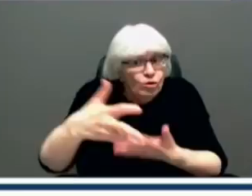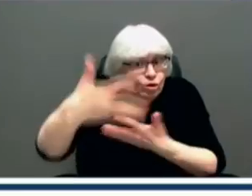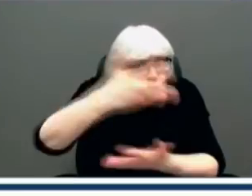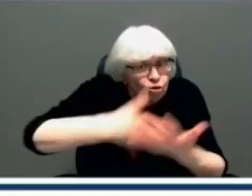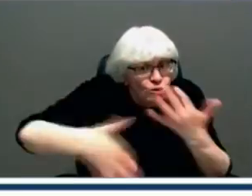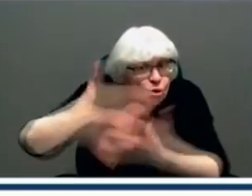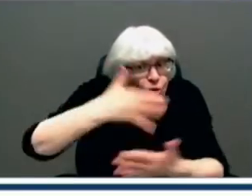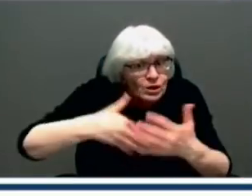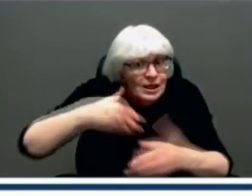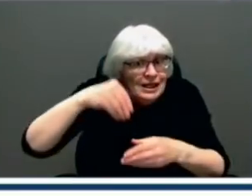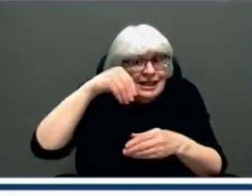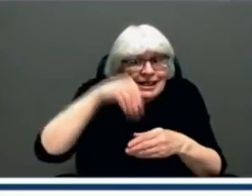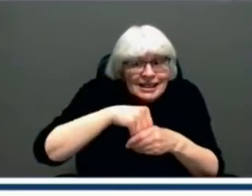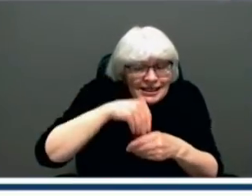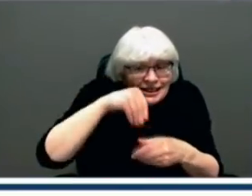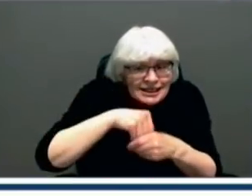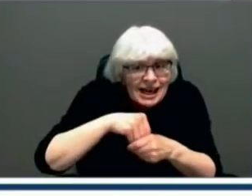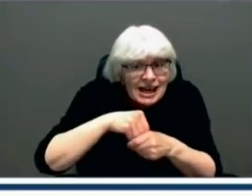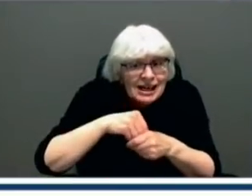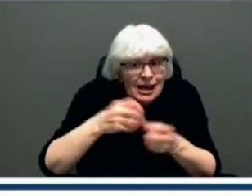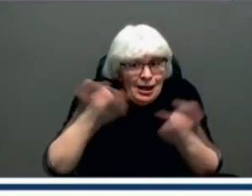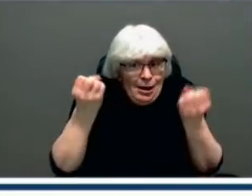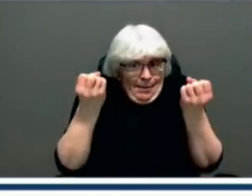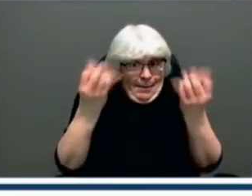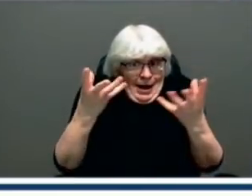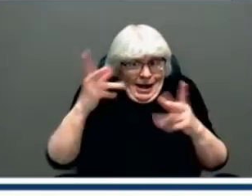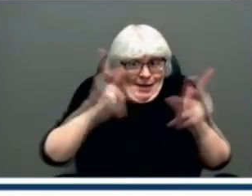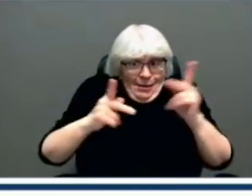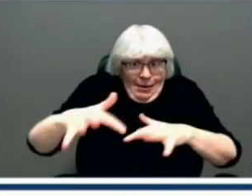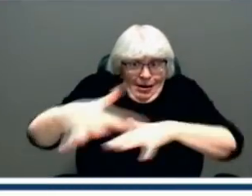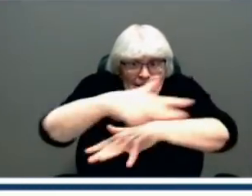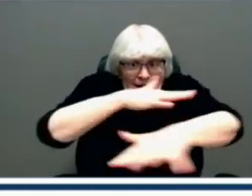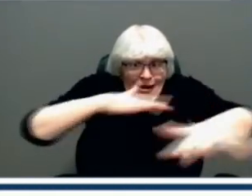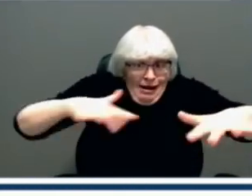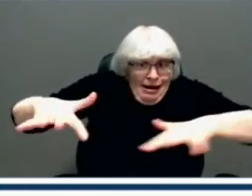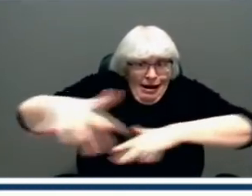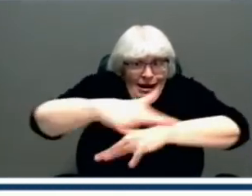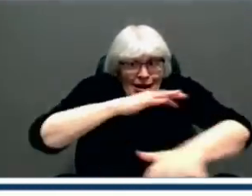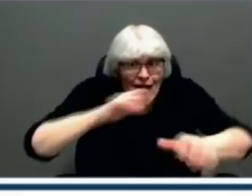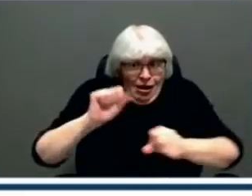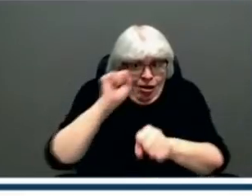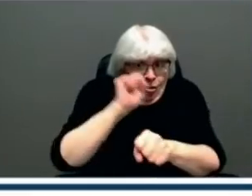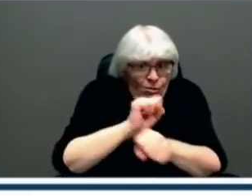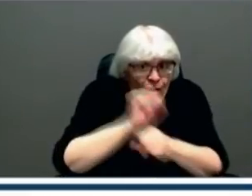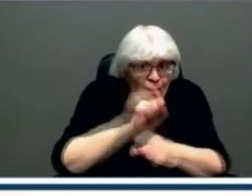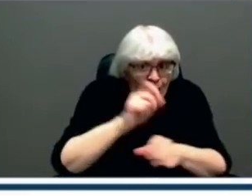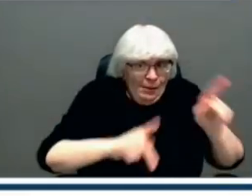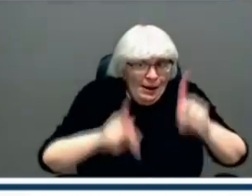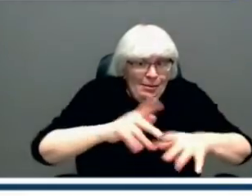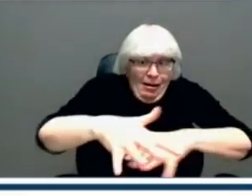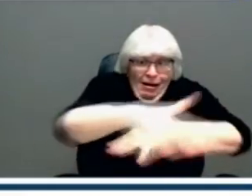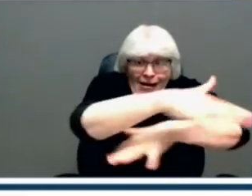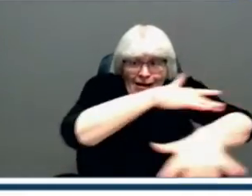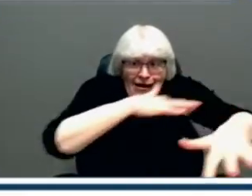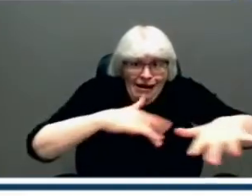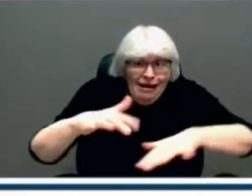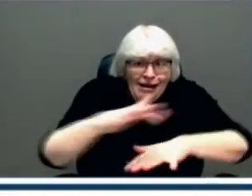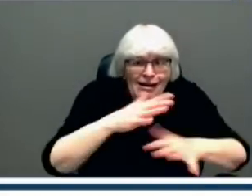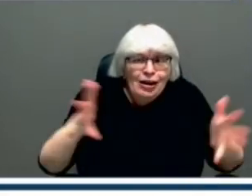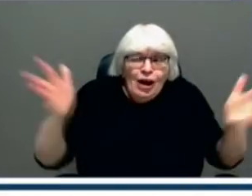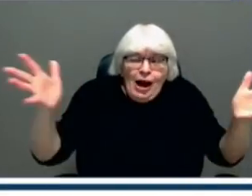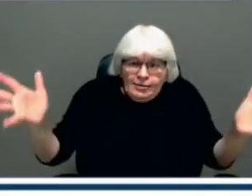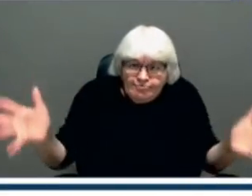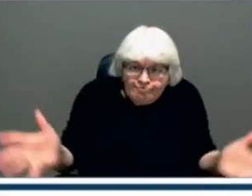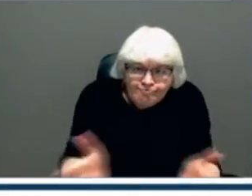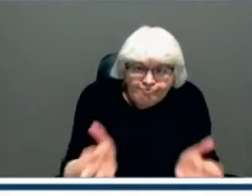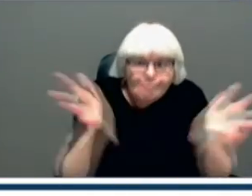places and workplaces where you're around other people, especially where you can't keep distance, we strongly recommend that people